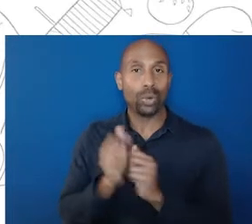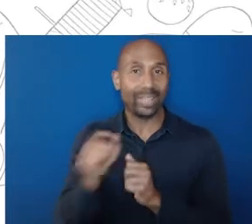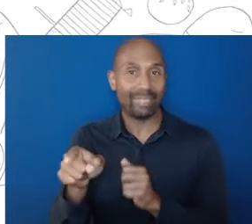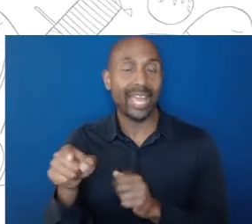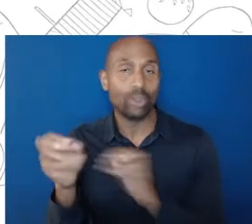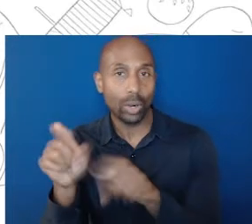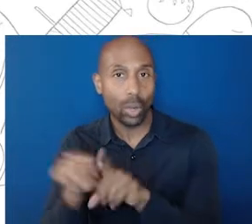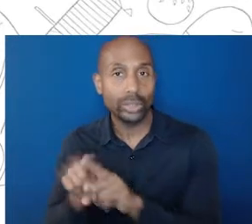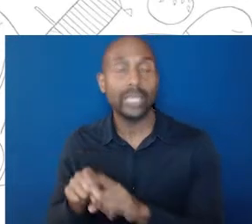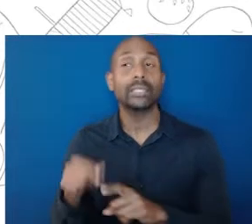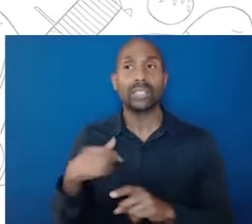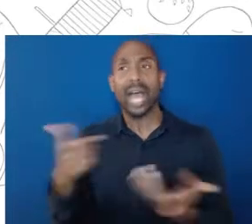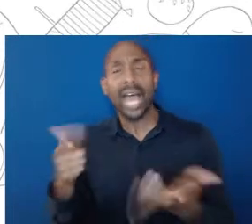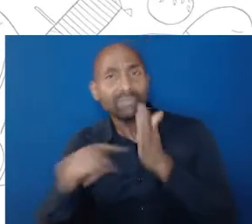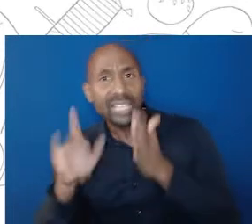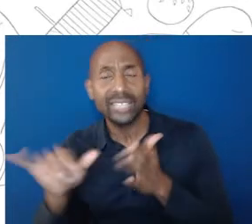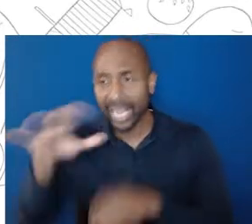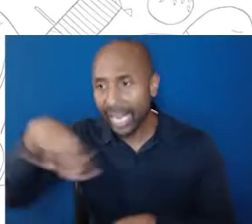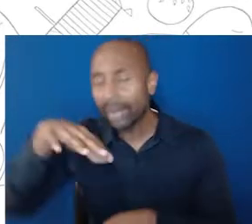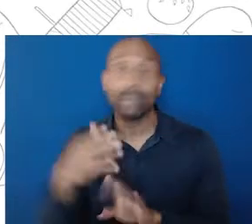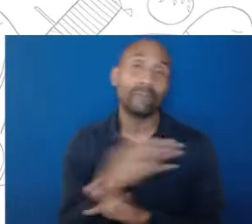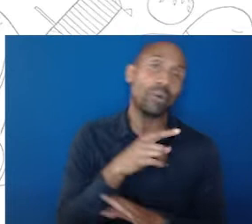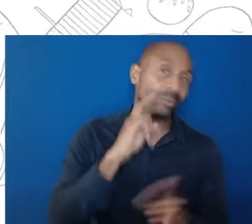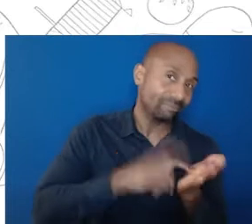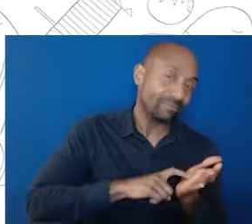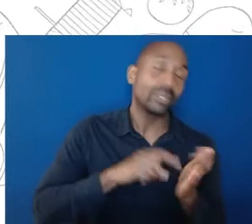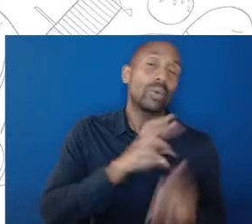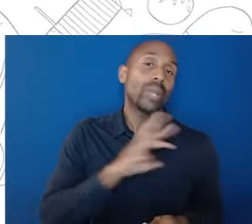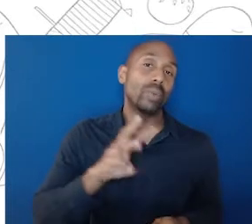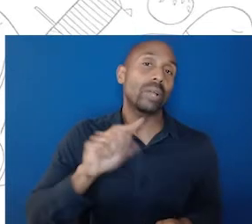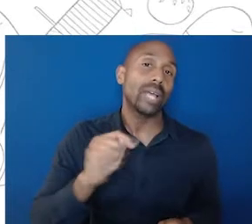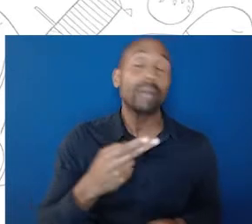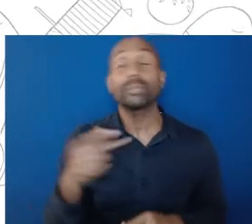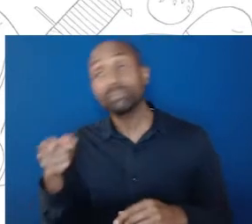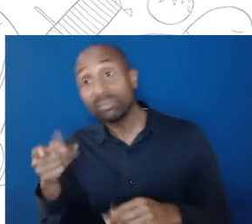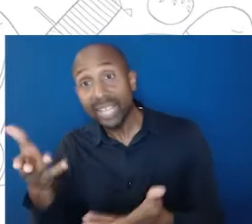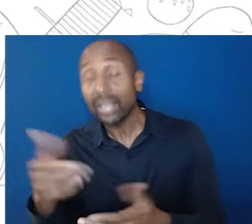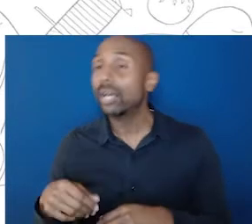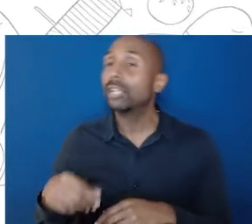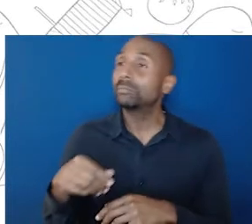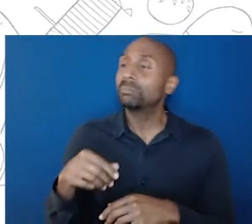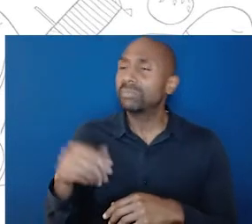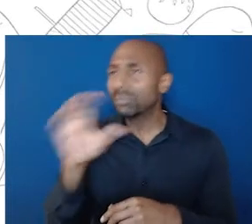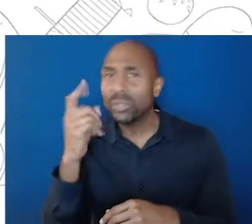I'd had that interest, but it was so not realized, to where I was looking, but not really seeing it.